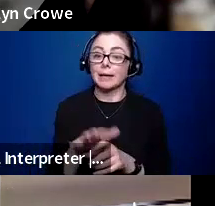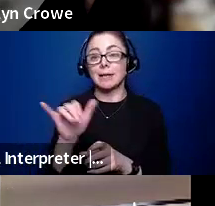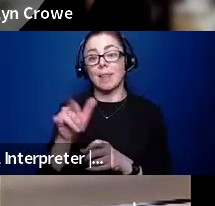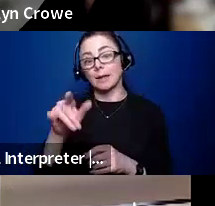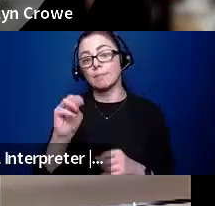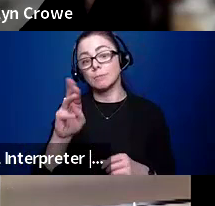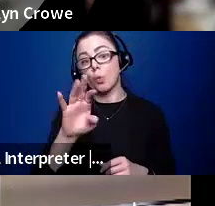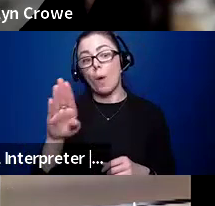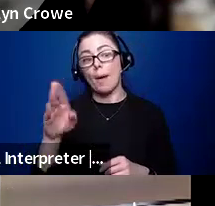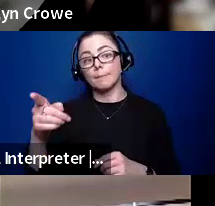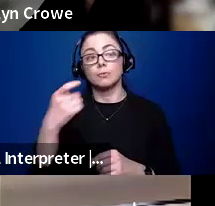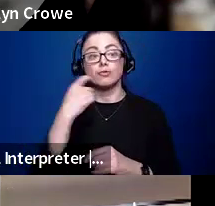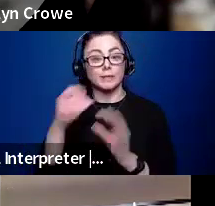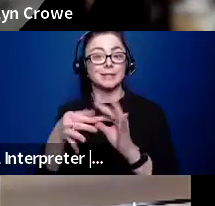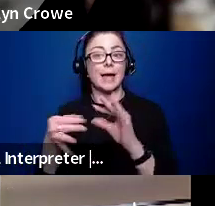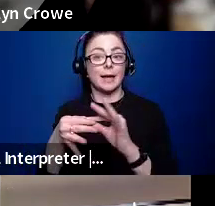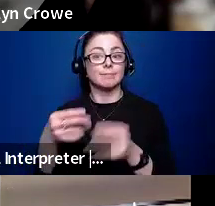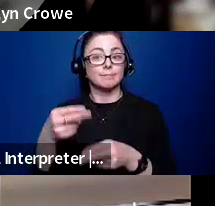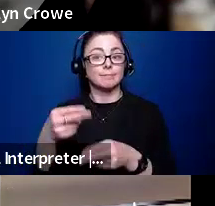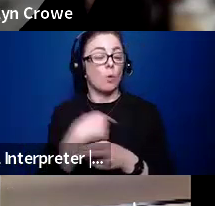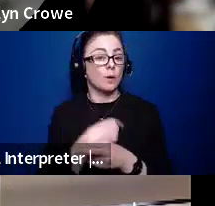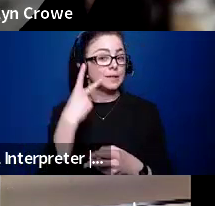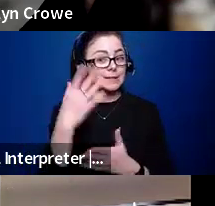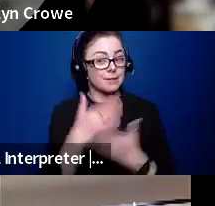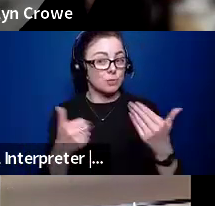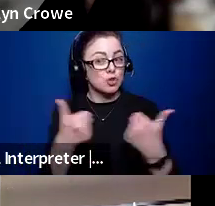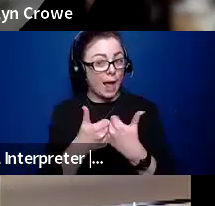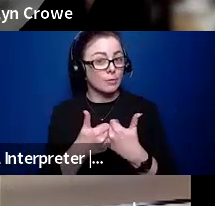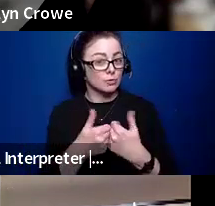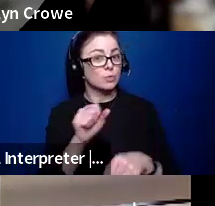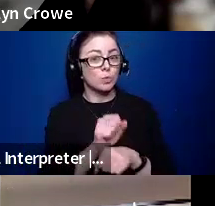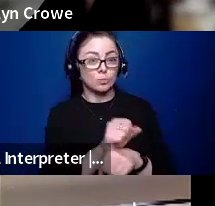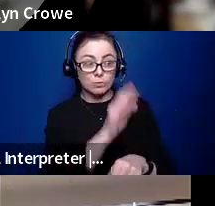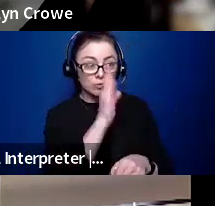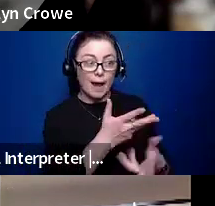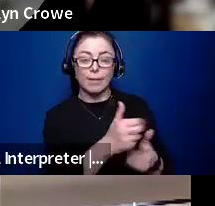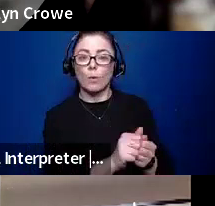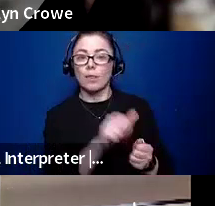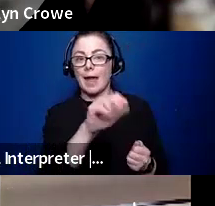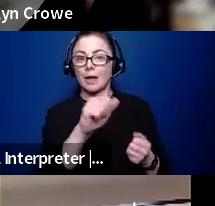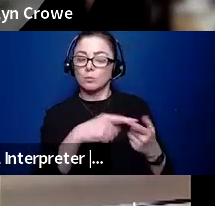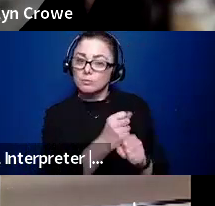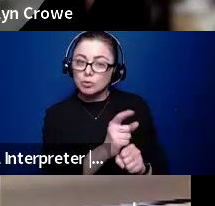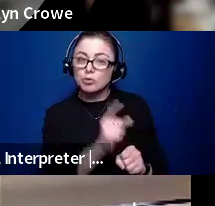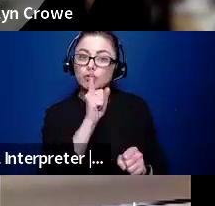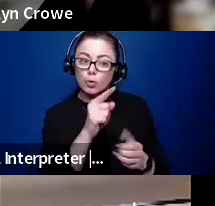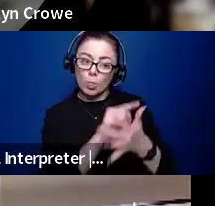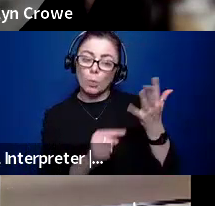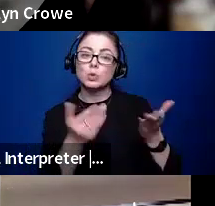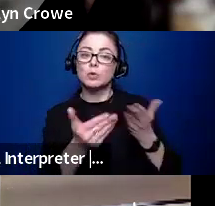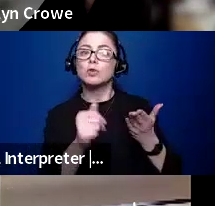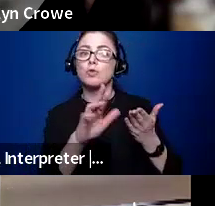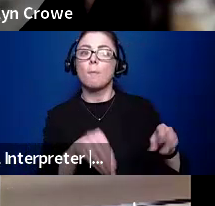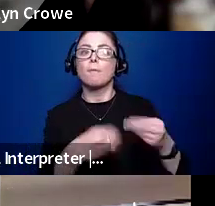we see some challenges in working directly with AEAs to ensure that those services are provided to individuals who